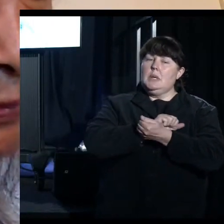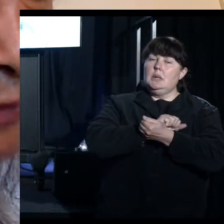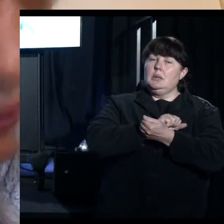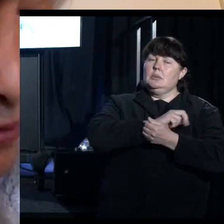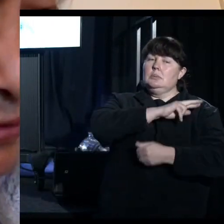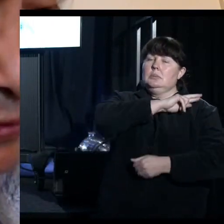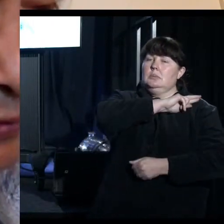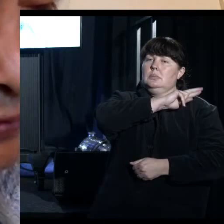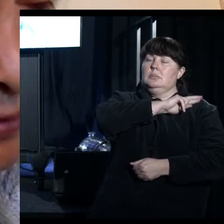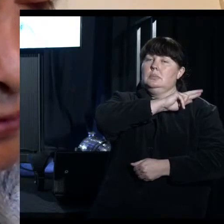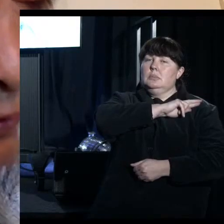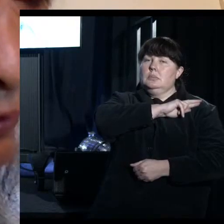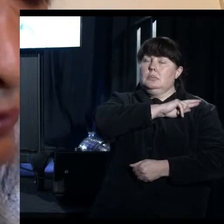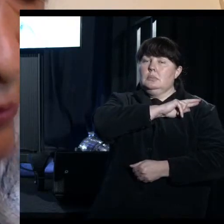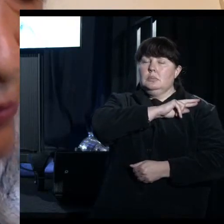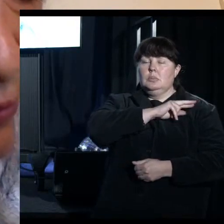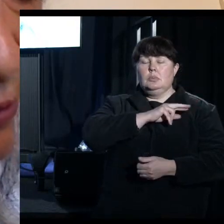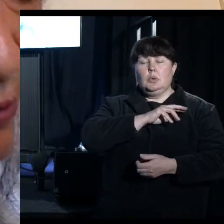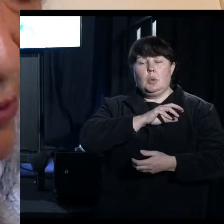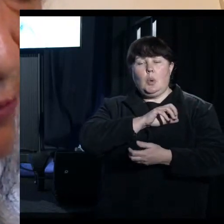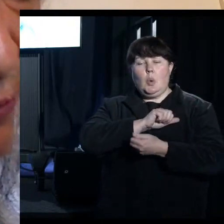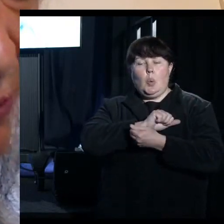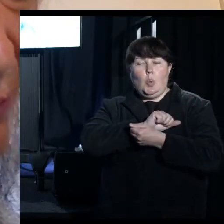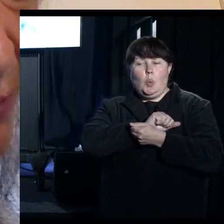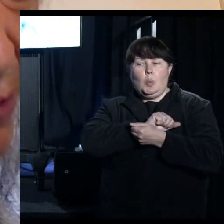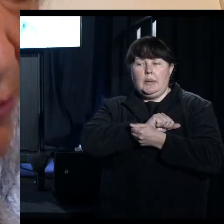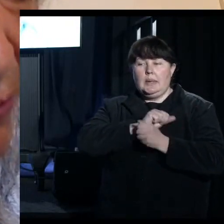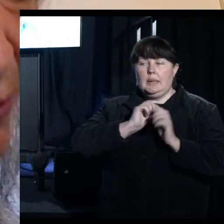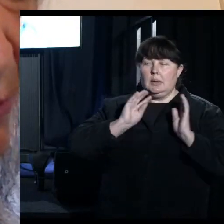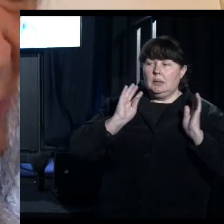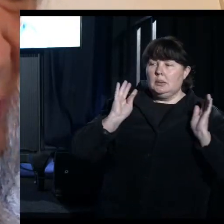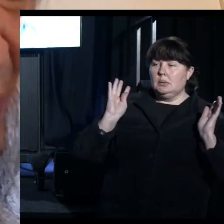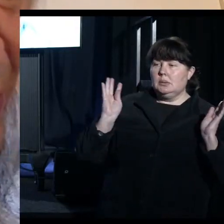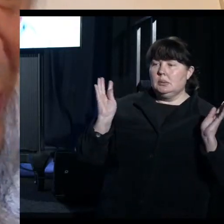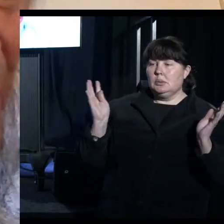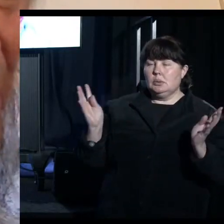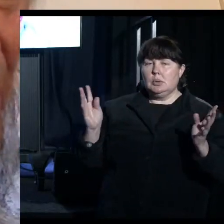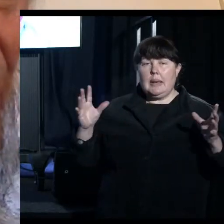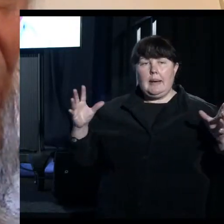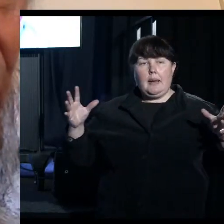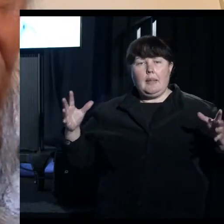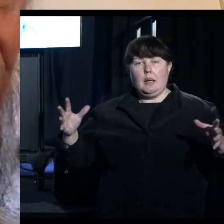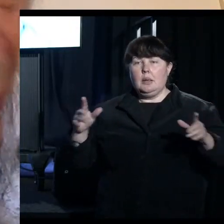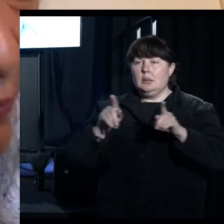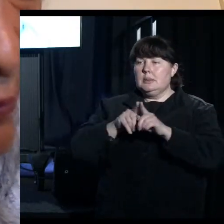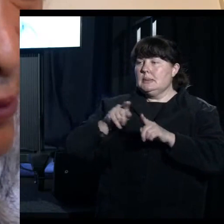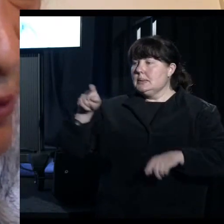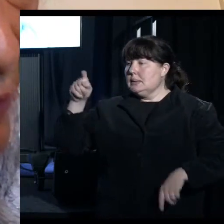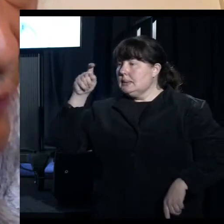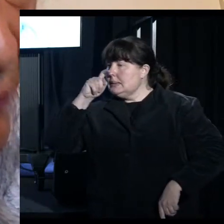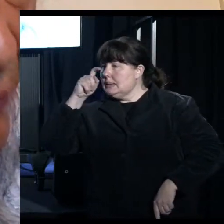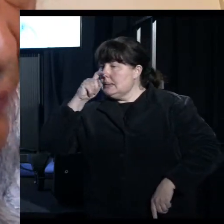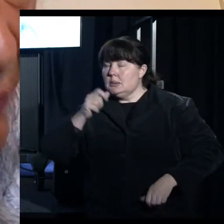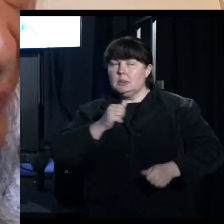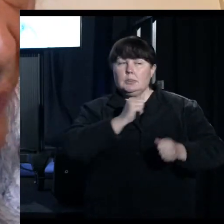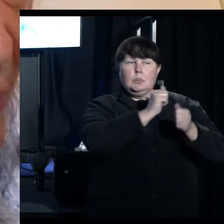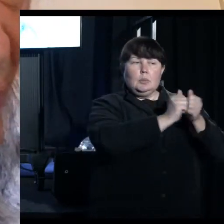as sisters, brothers, children of children, bound to be loyal with human